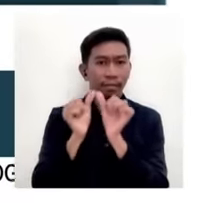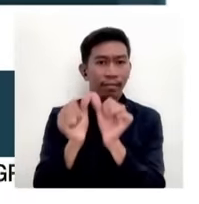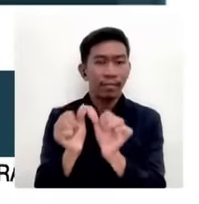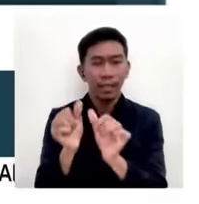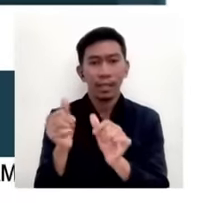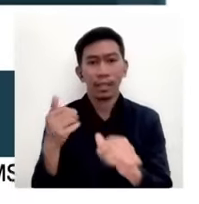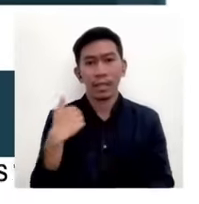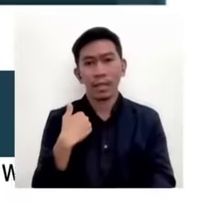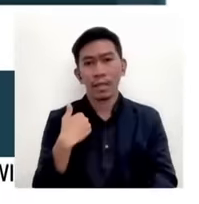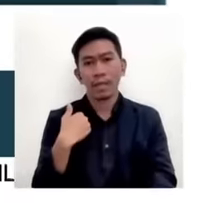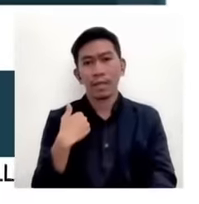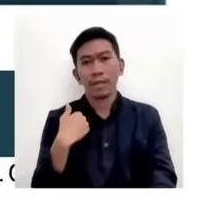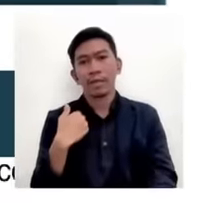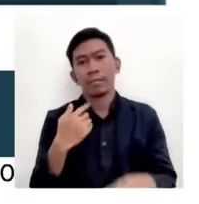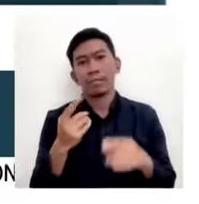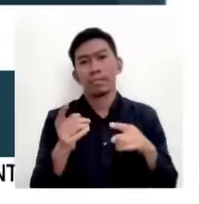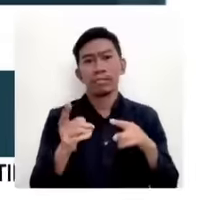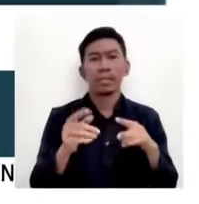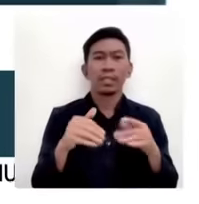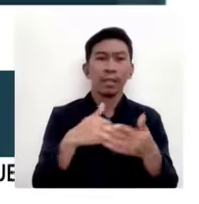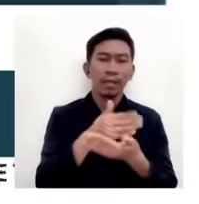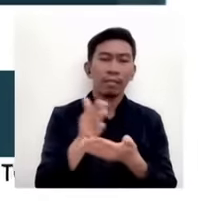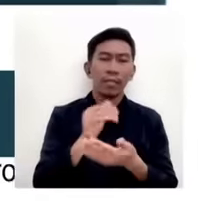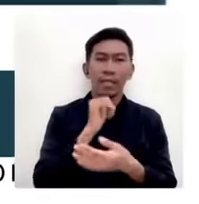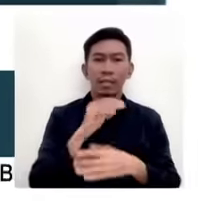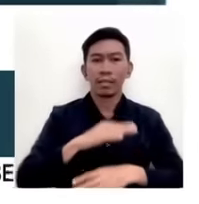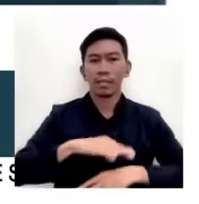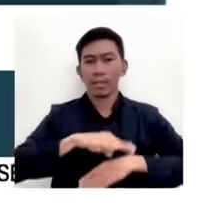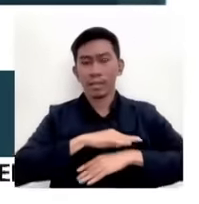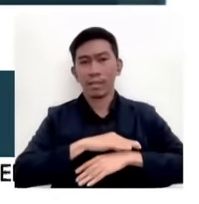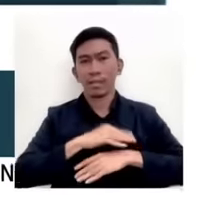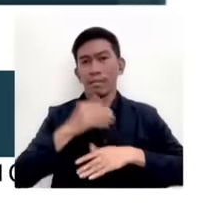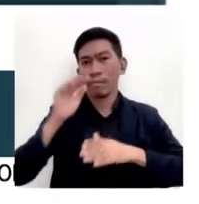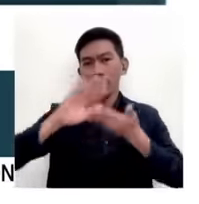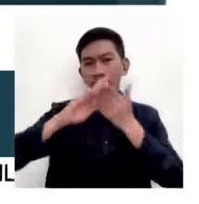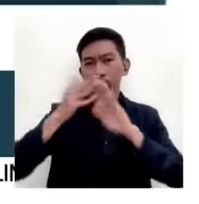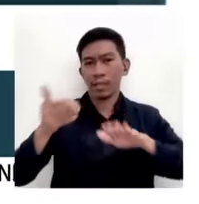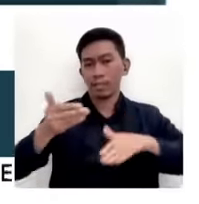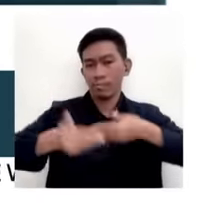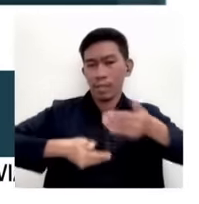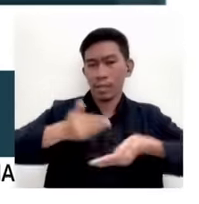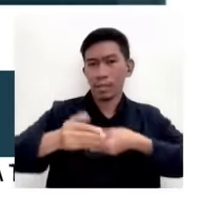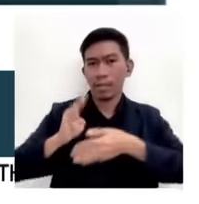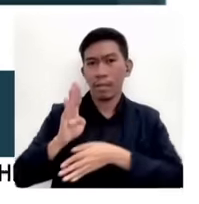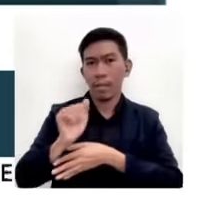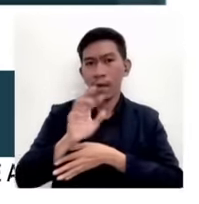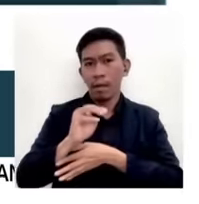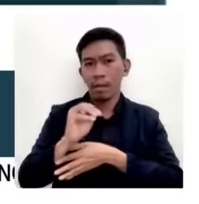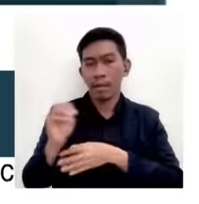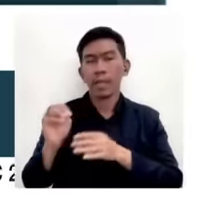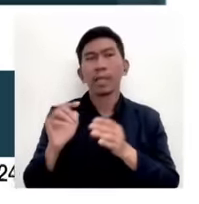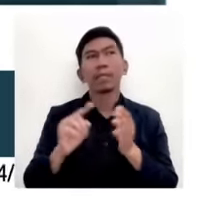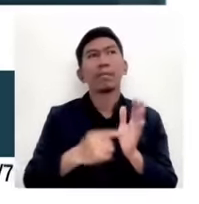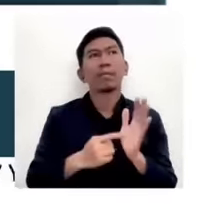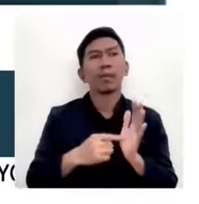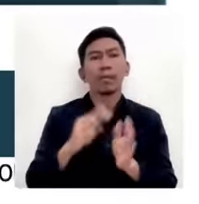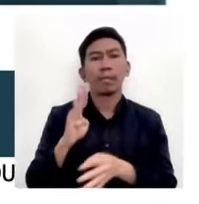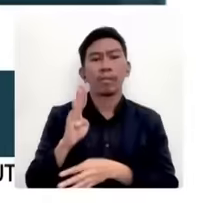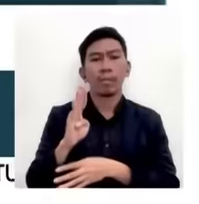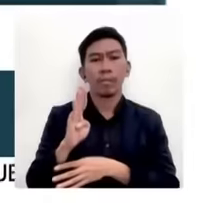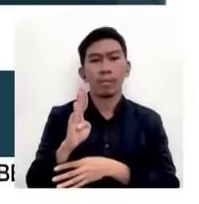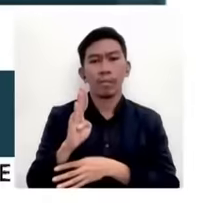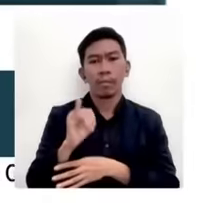there are still sinasabi natin yung mga hindi satisfied sa the peace process sa Bangsamoro, like the Bangsamoro Islamic